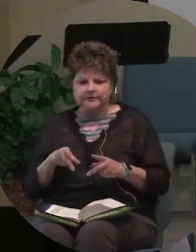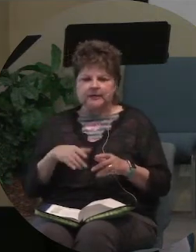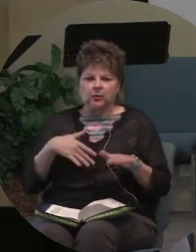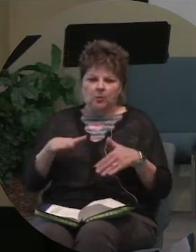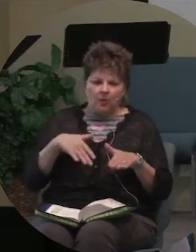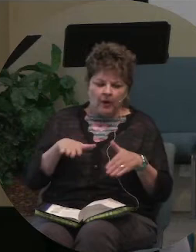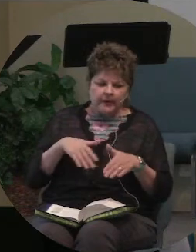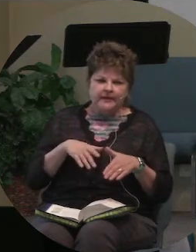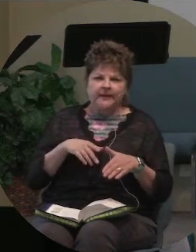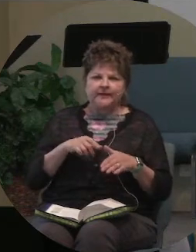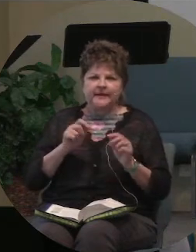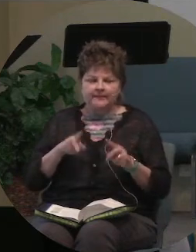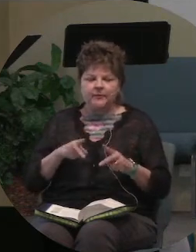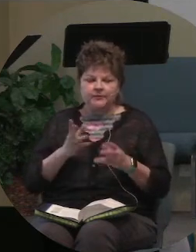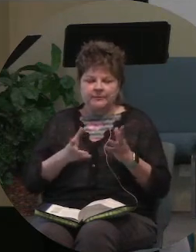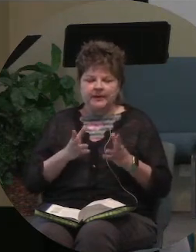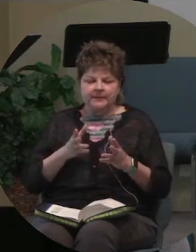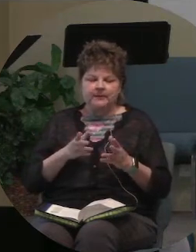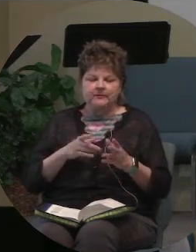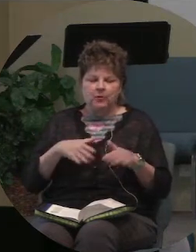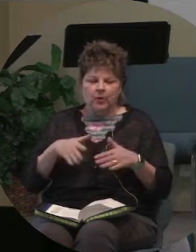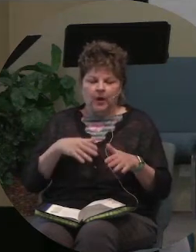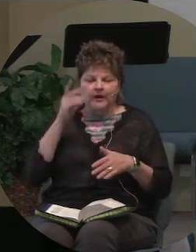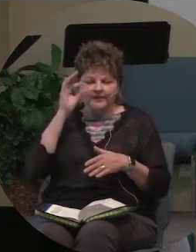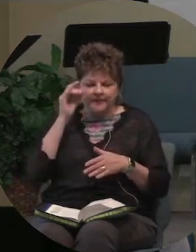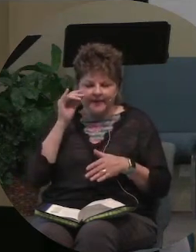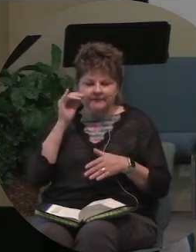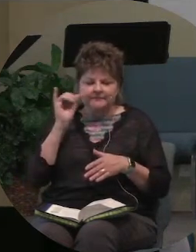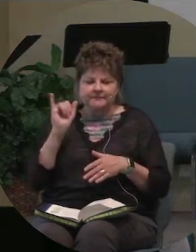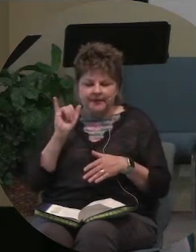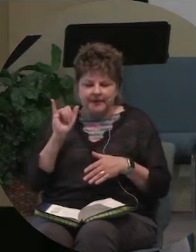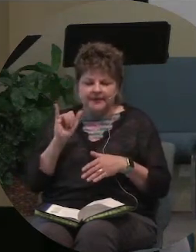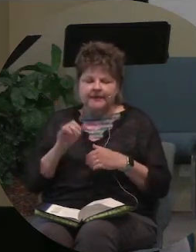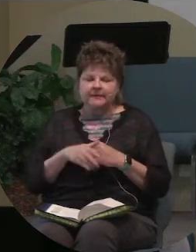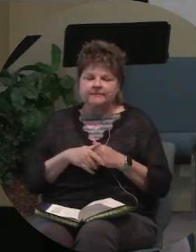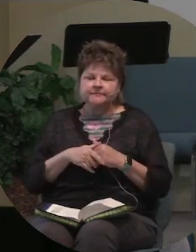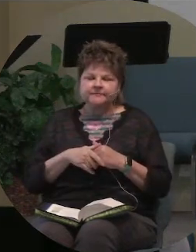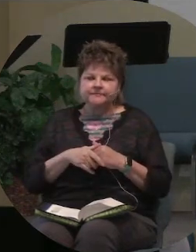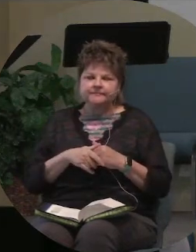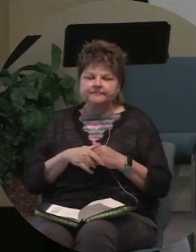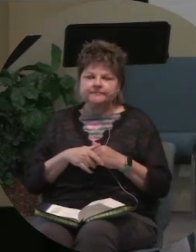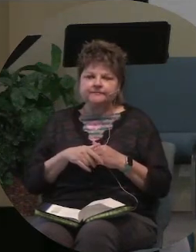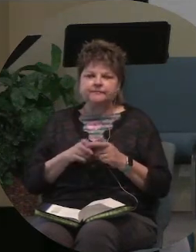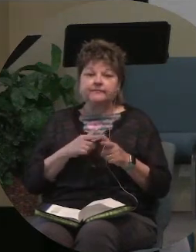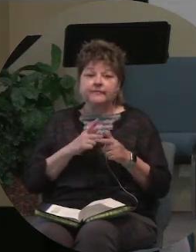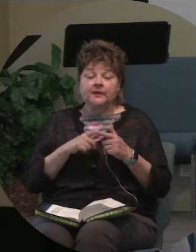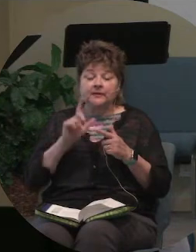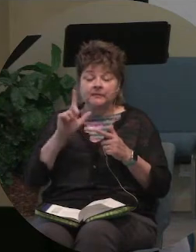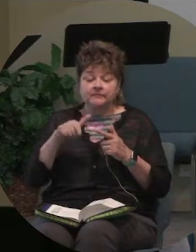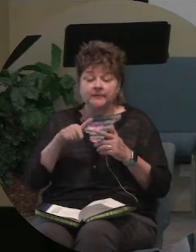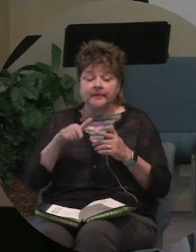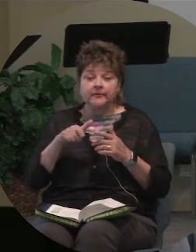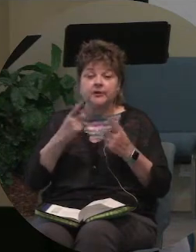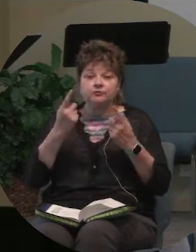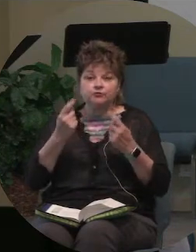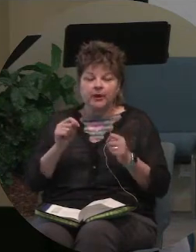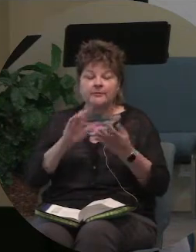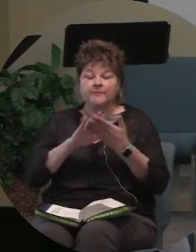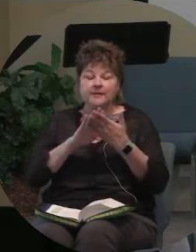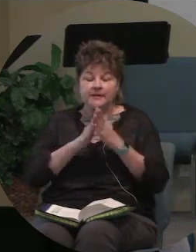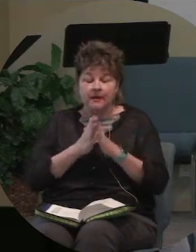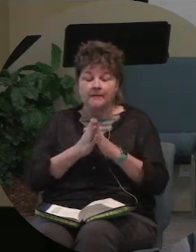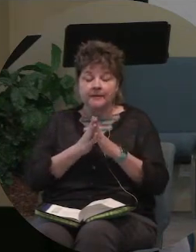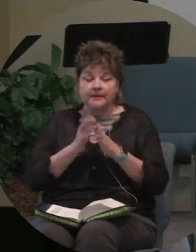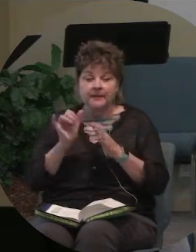like that person might walk, think like that person might think, and ultimately you try to become as much like